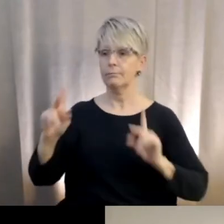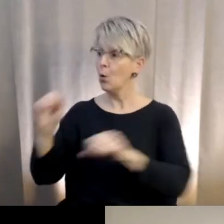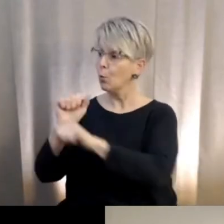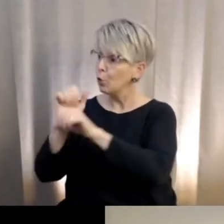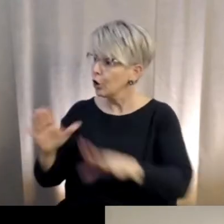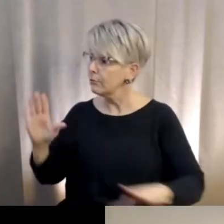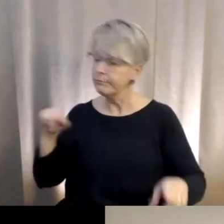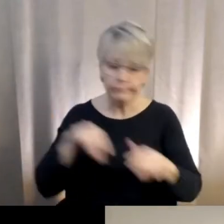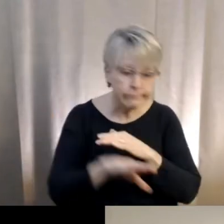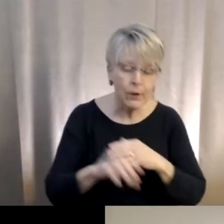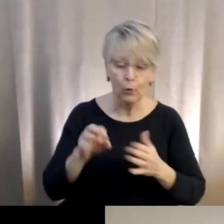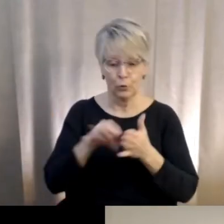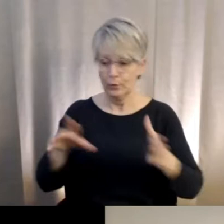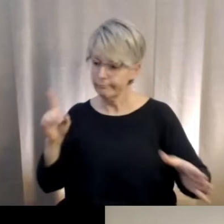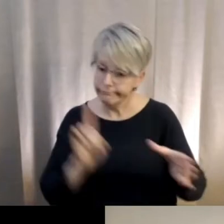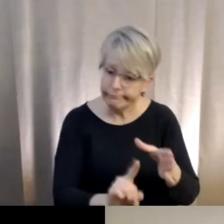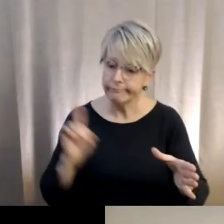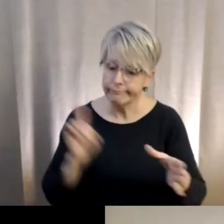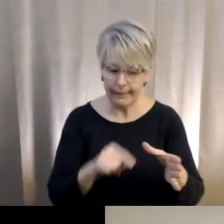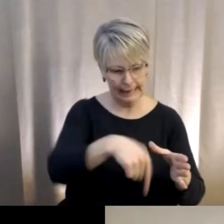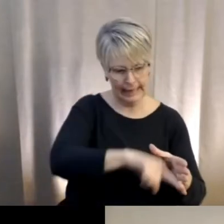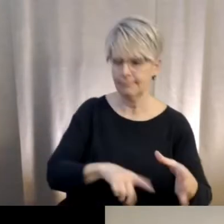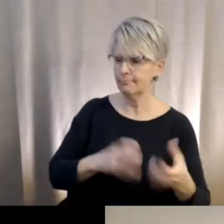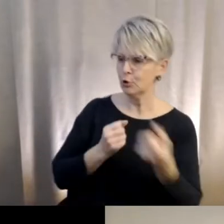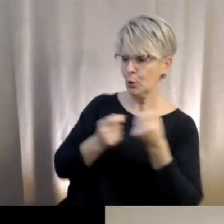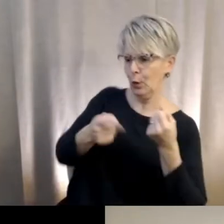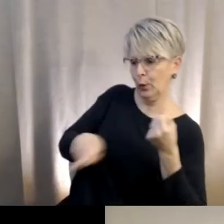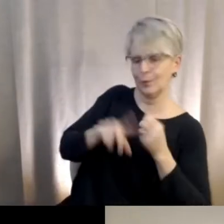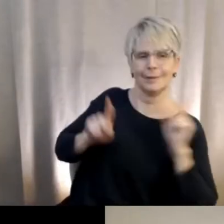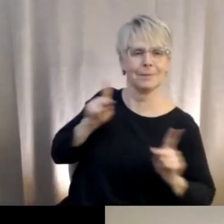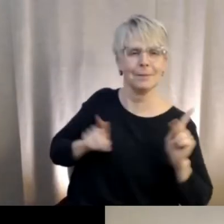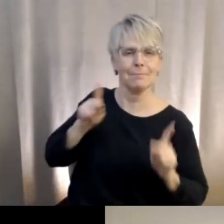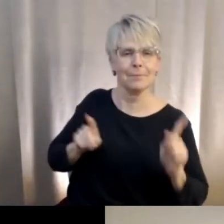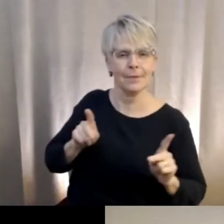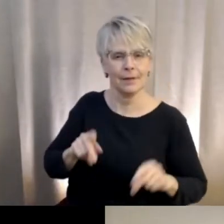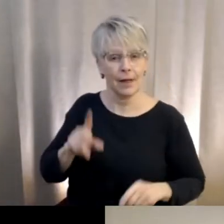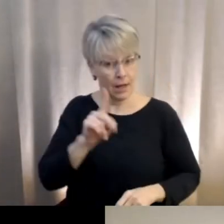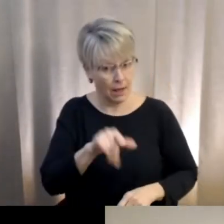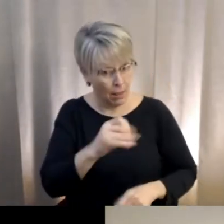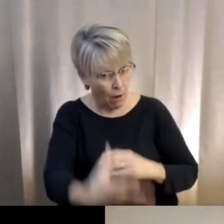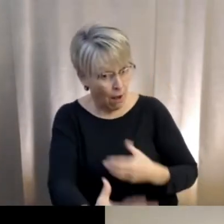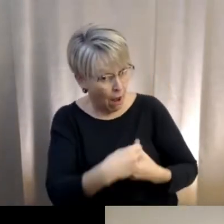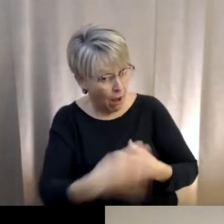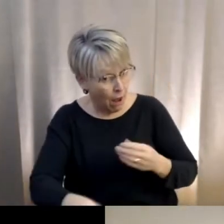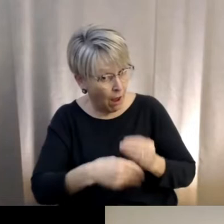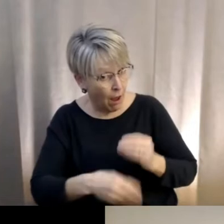workers, students, et cetera, in that specific building. If there's anything you wanted to add to that, Kyle, you definitely